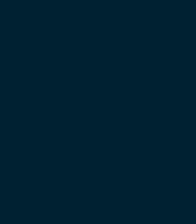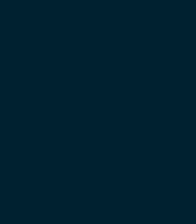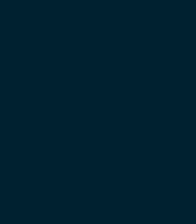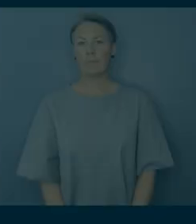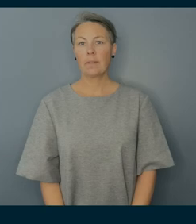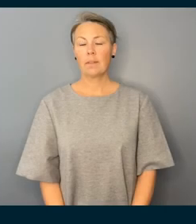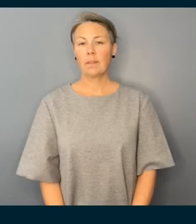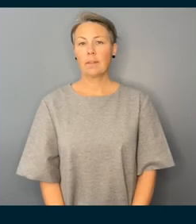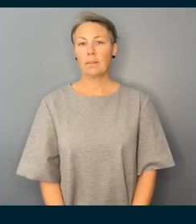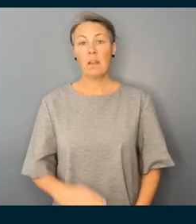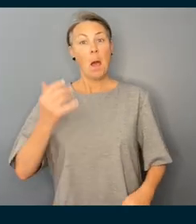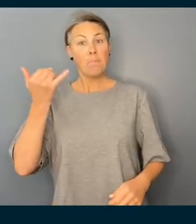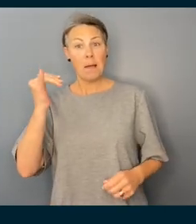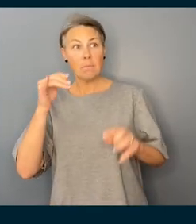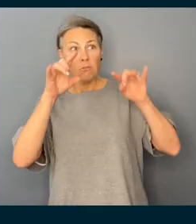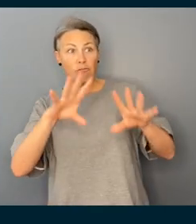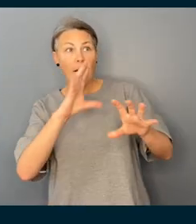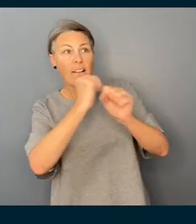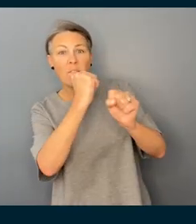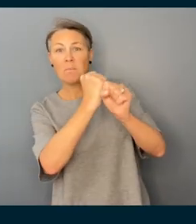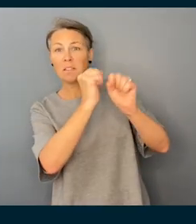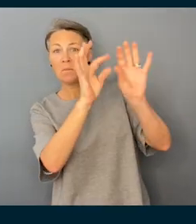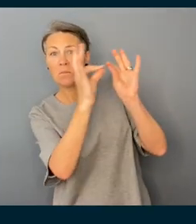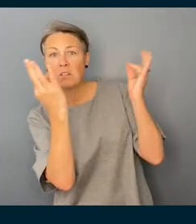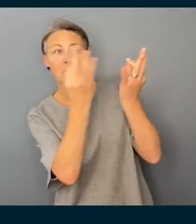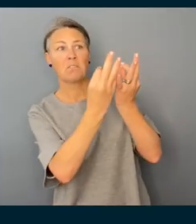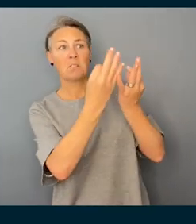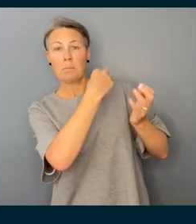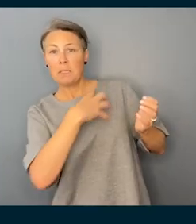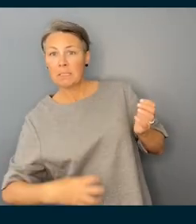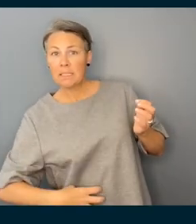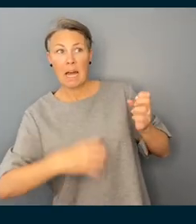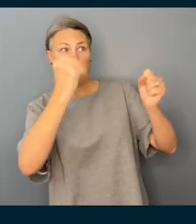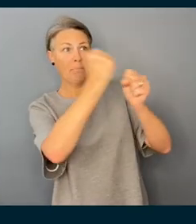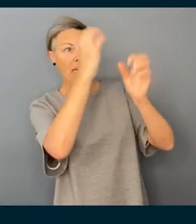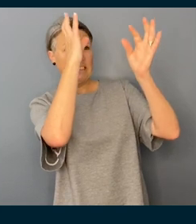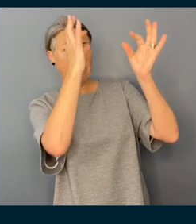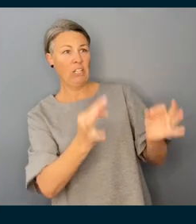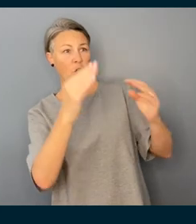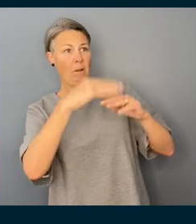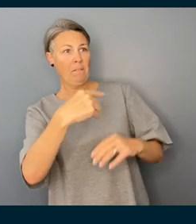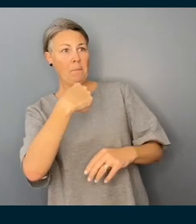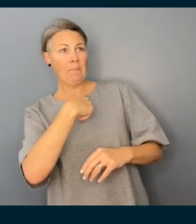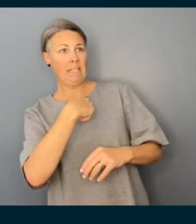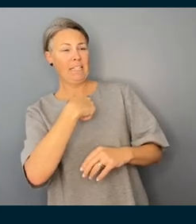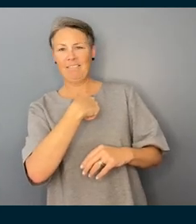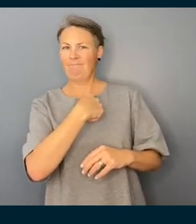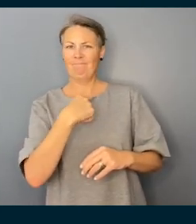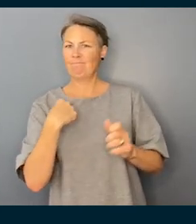Do you want a review of a decision that affects you that was made by an Australian Government Minister, department or agency?